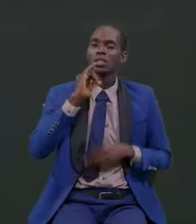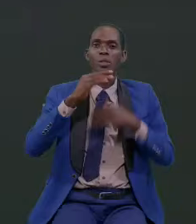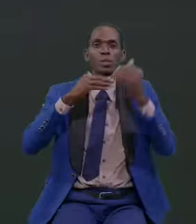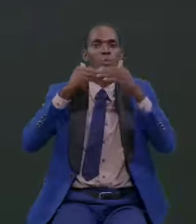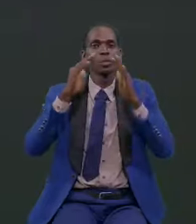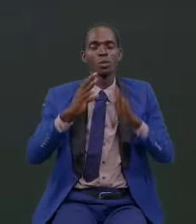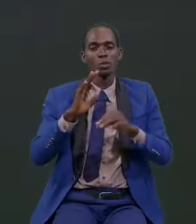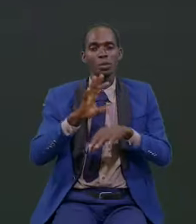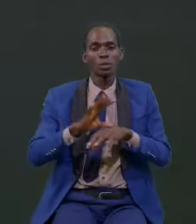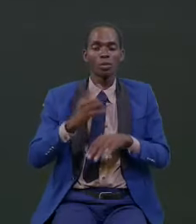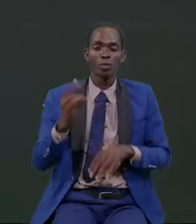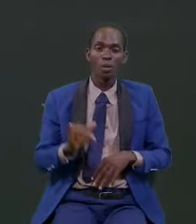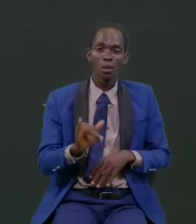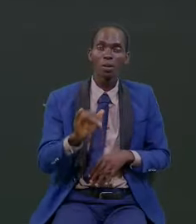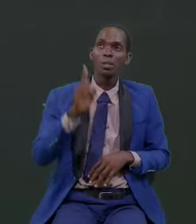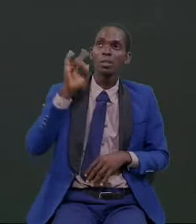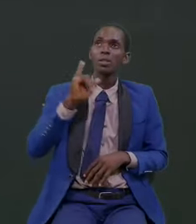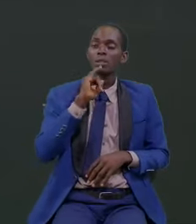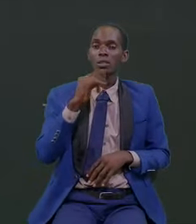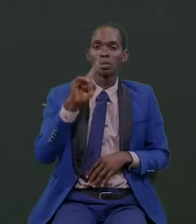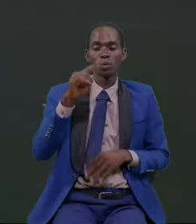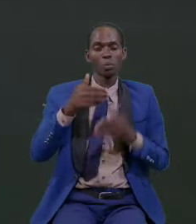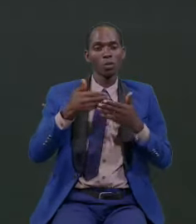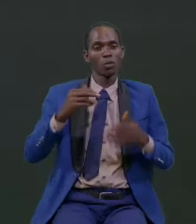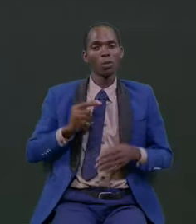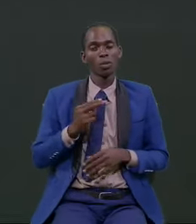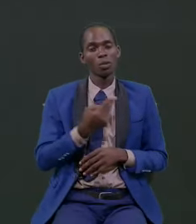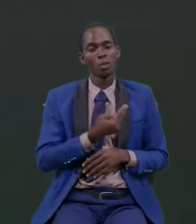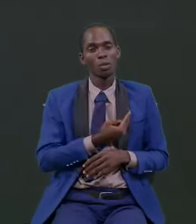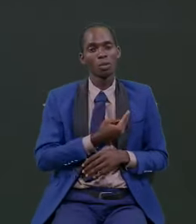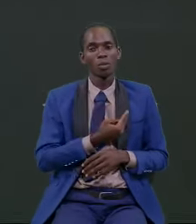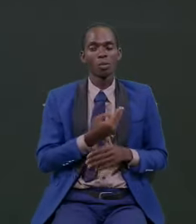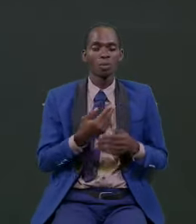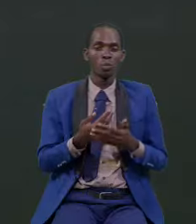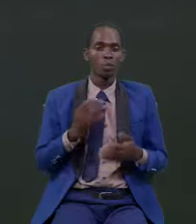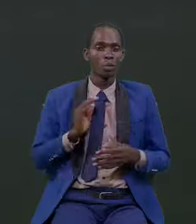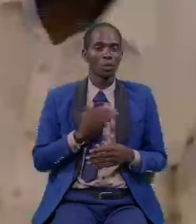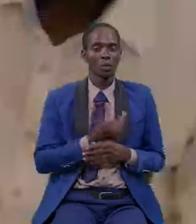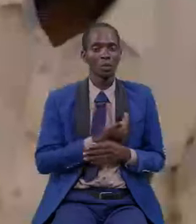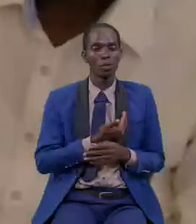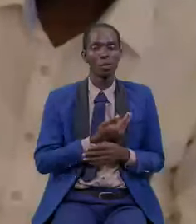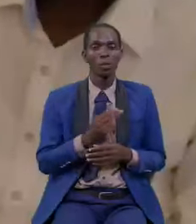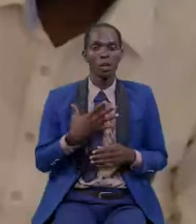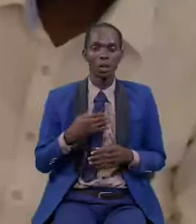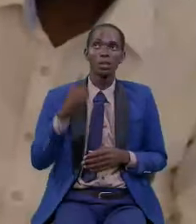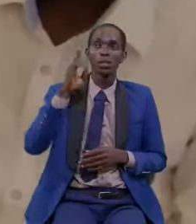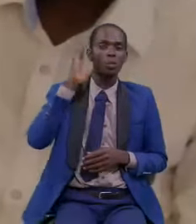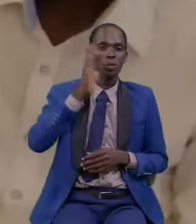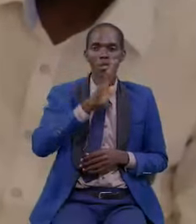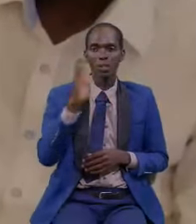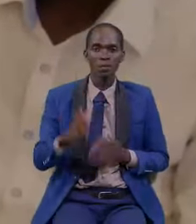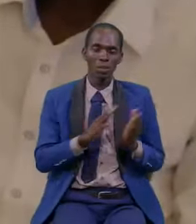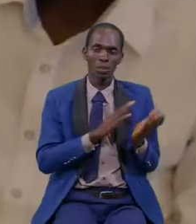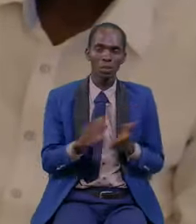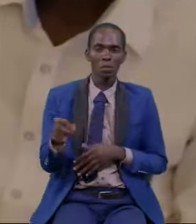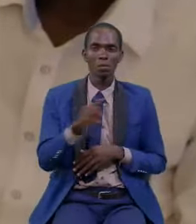the forerunner of our faith. He will never leave you. He'll never forsake